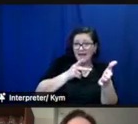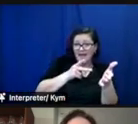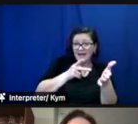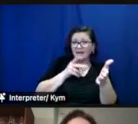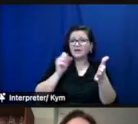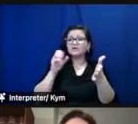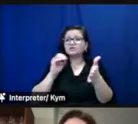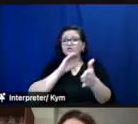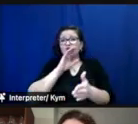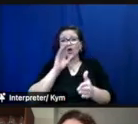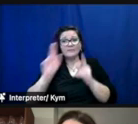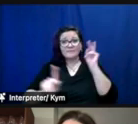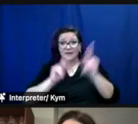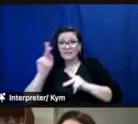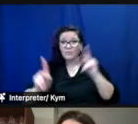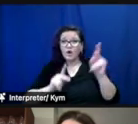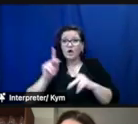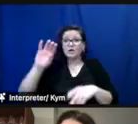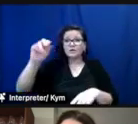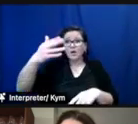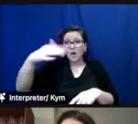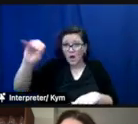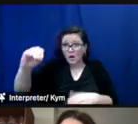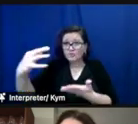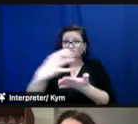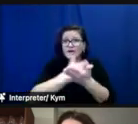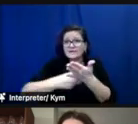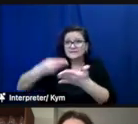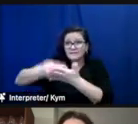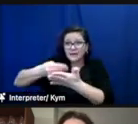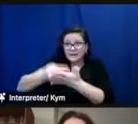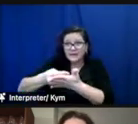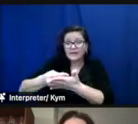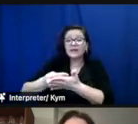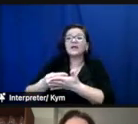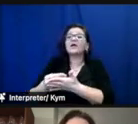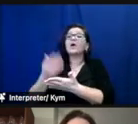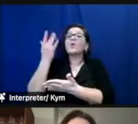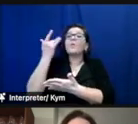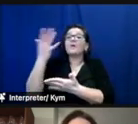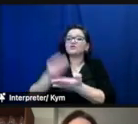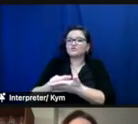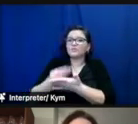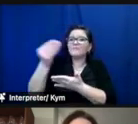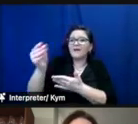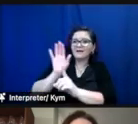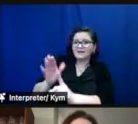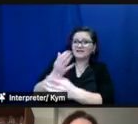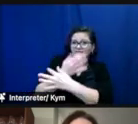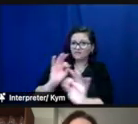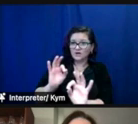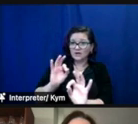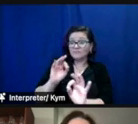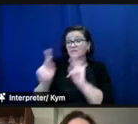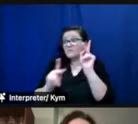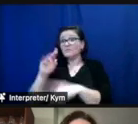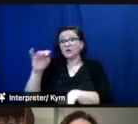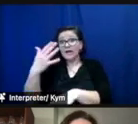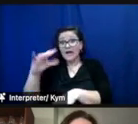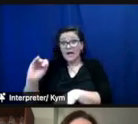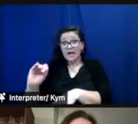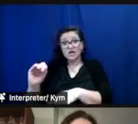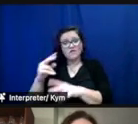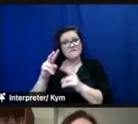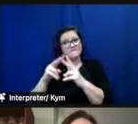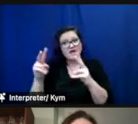raised $950 so that they could buy his freedom. The people in Mechanicsburg were very possessive of his